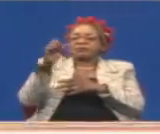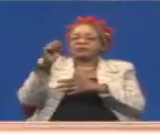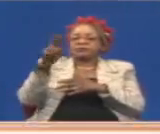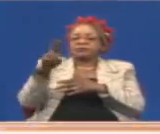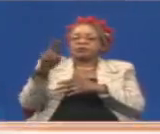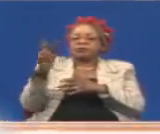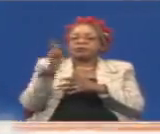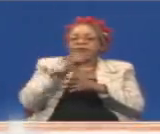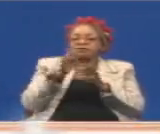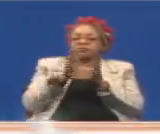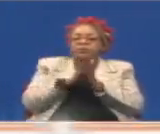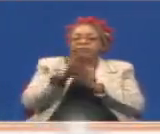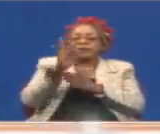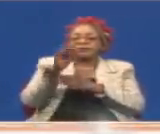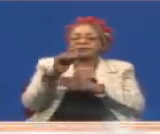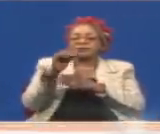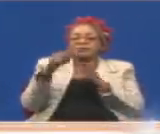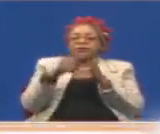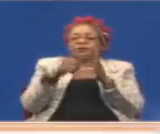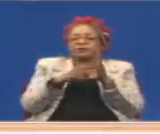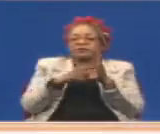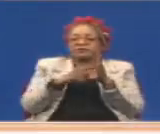three teams with 30 points.